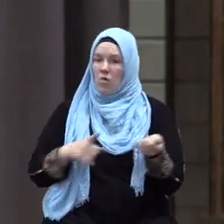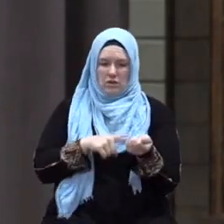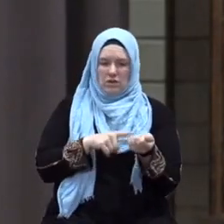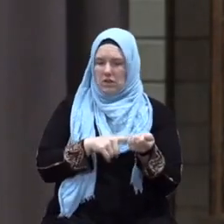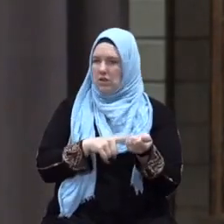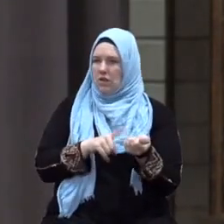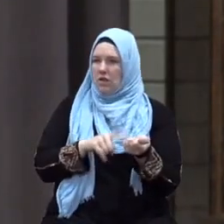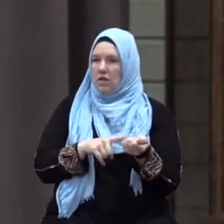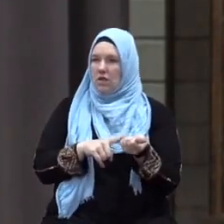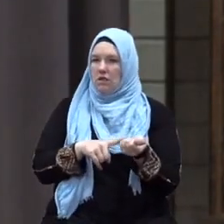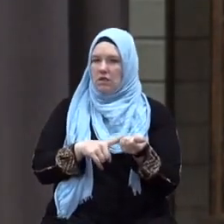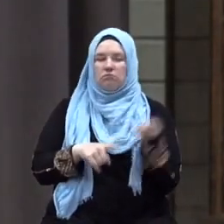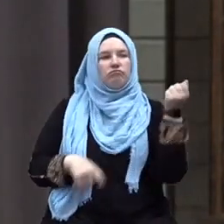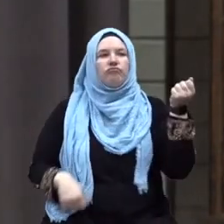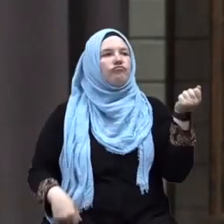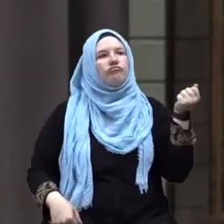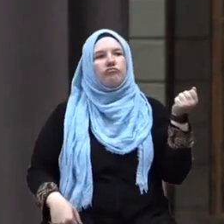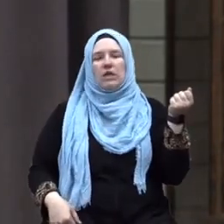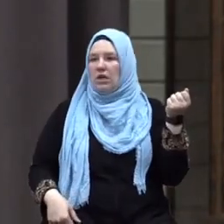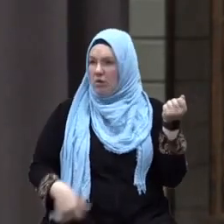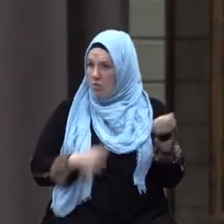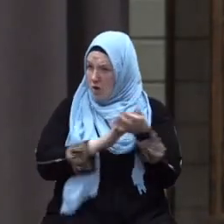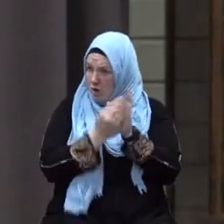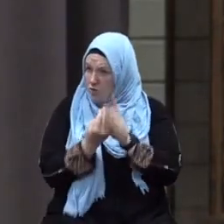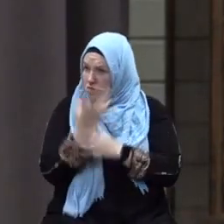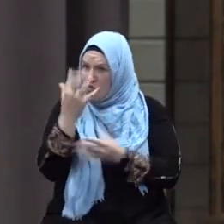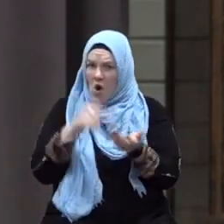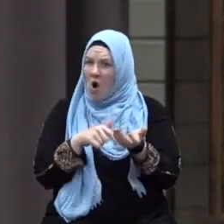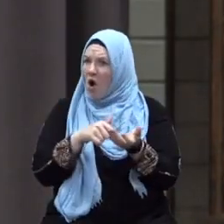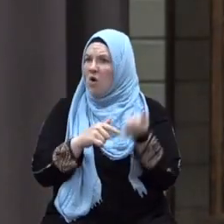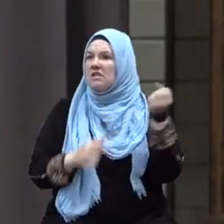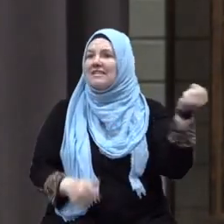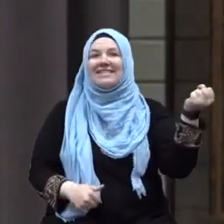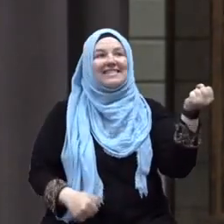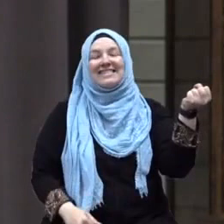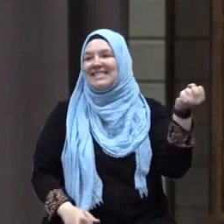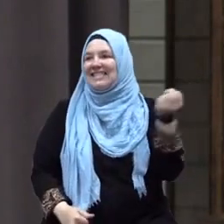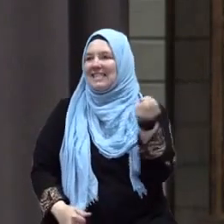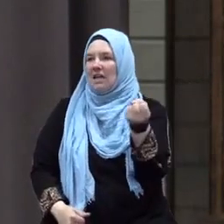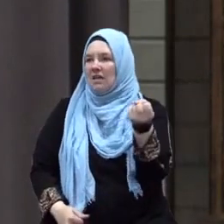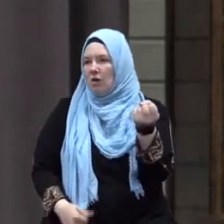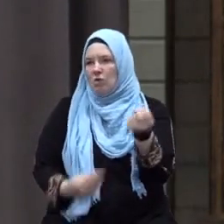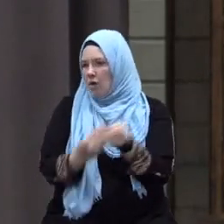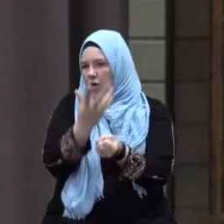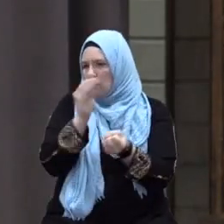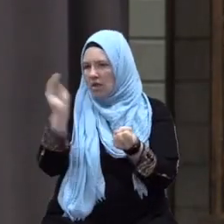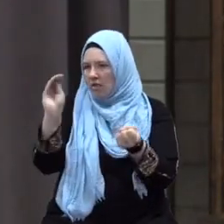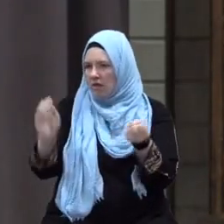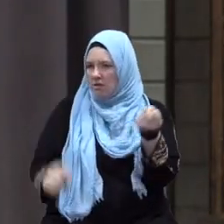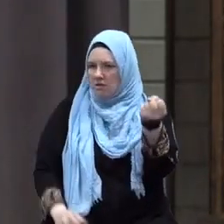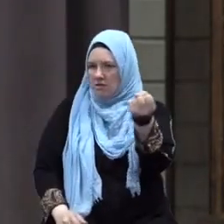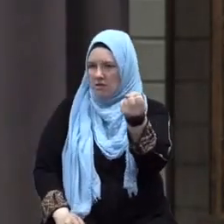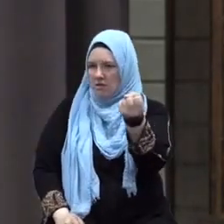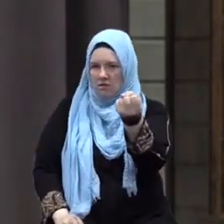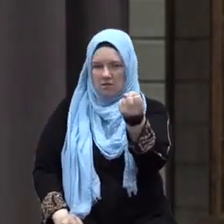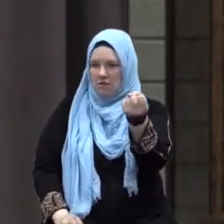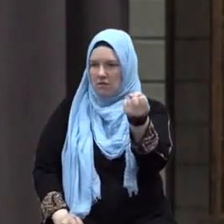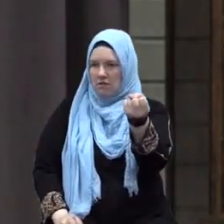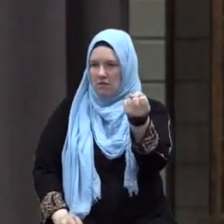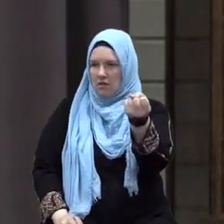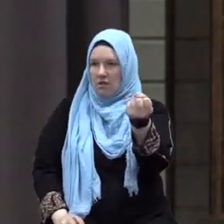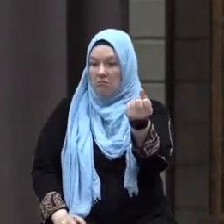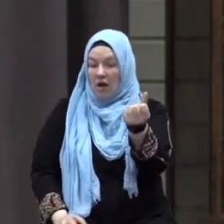have, and it becomes so dear that you worship what you have, you will lose it, and you will never get what you don't